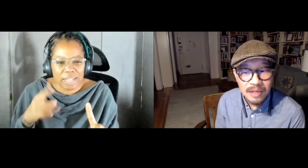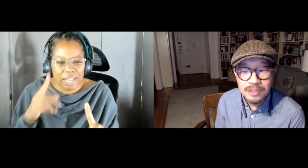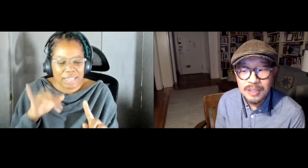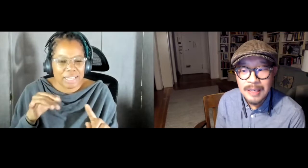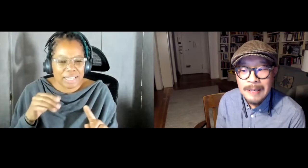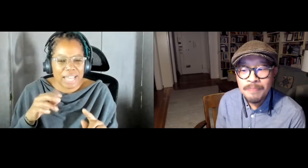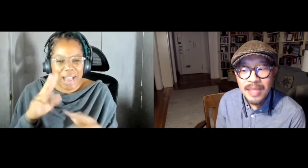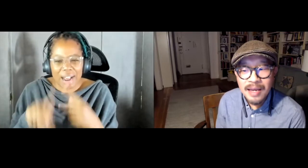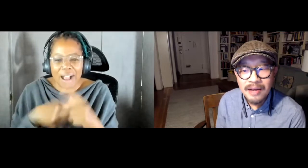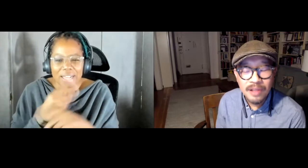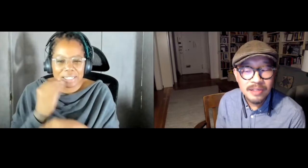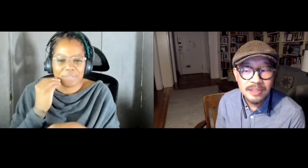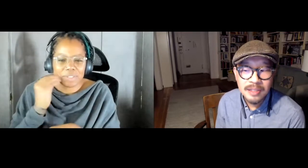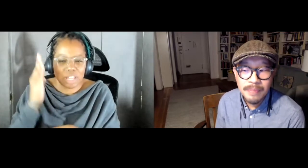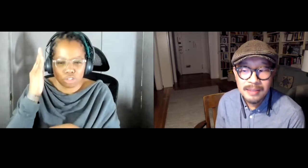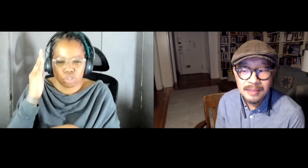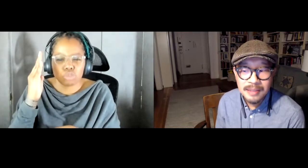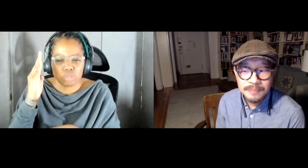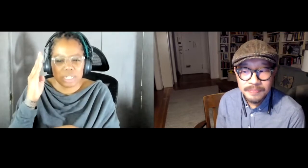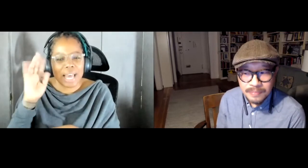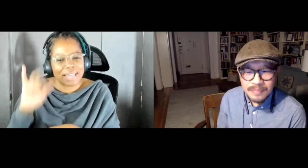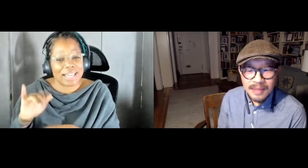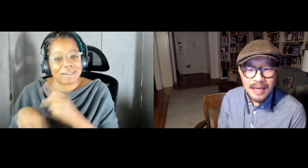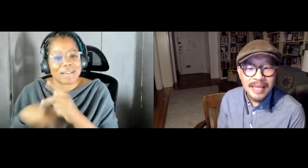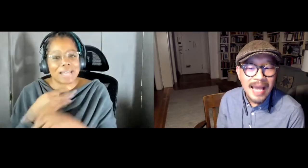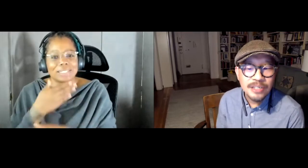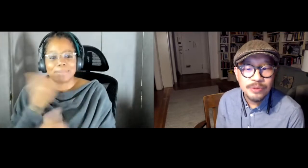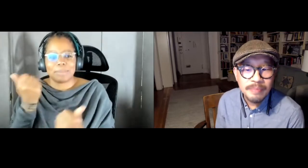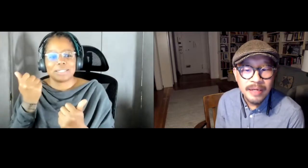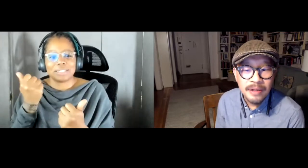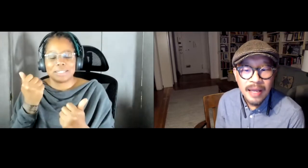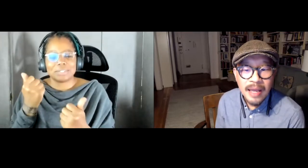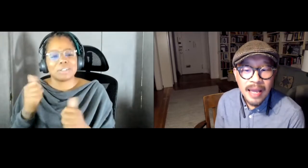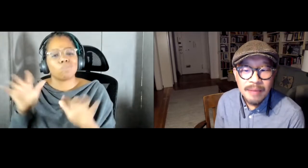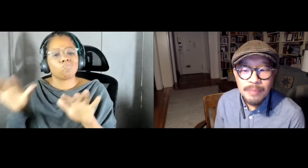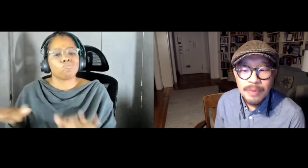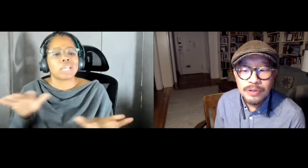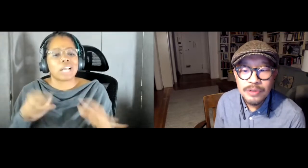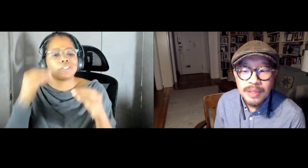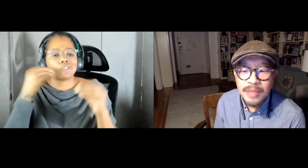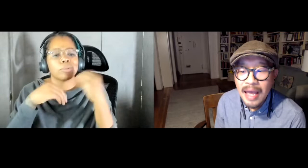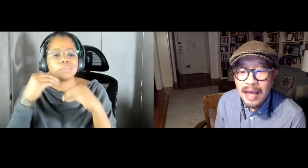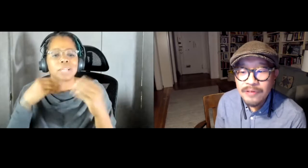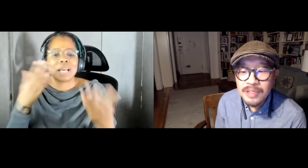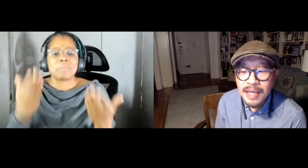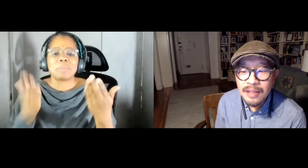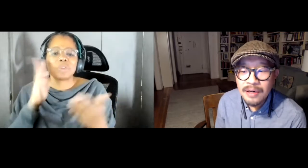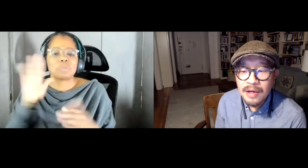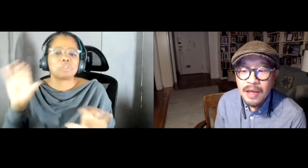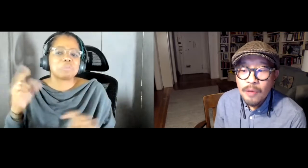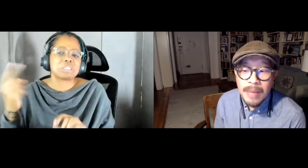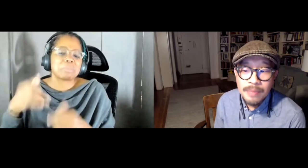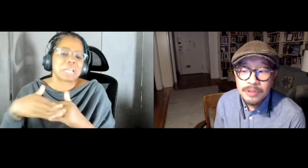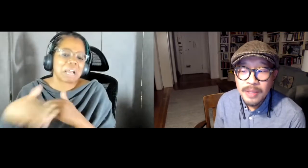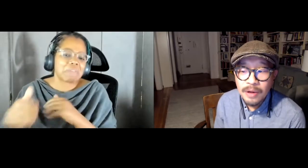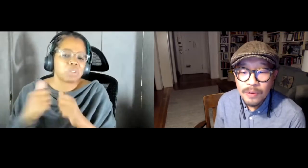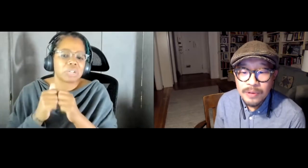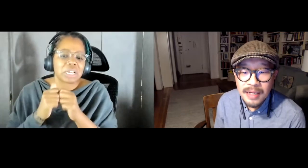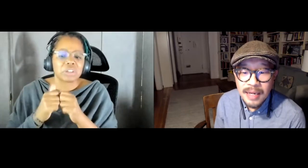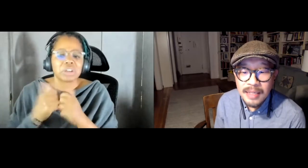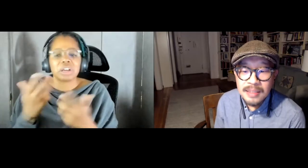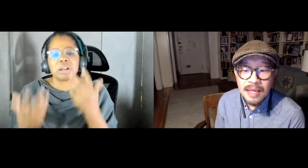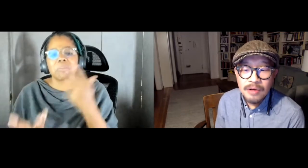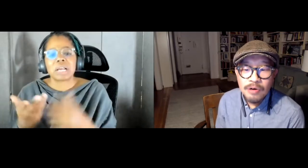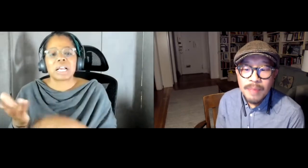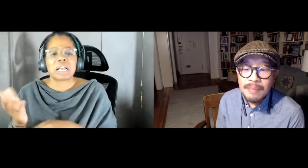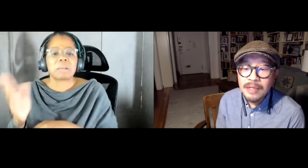kind of lunch. That kind of lunch is the best. A casual meal, and maybe you'll do something after together, maybe you'll spend the whole day